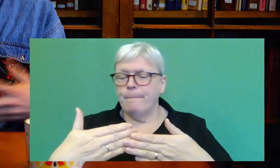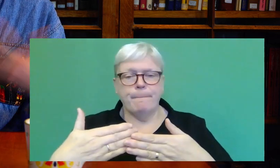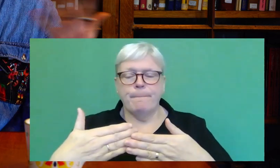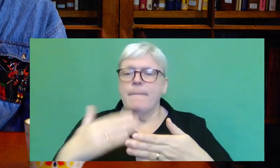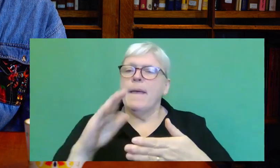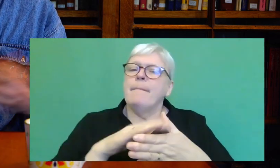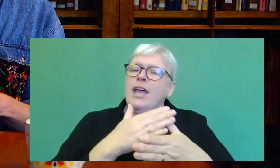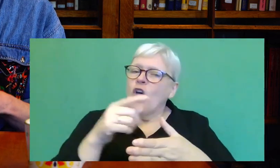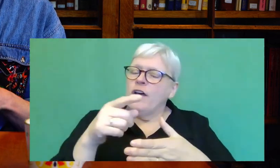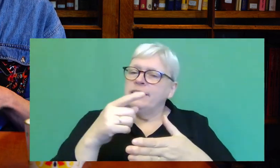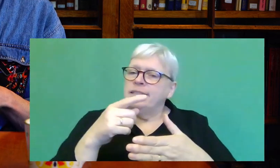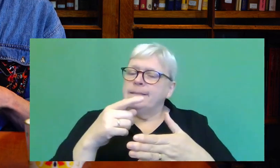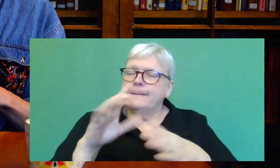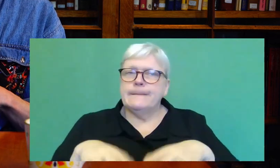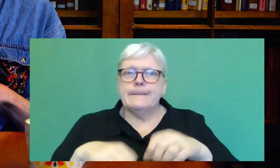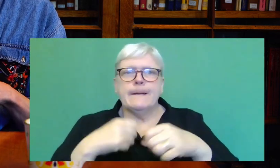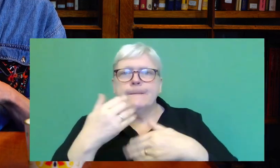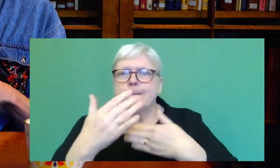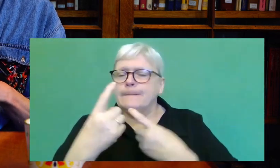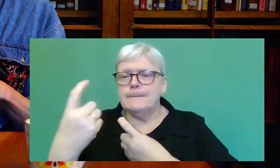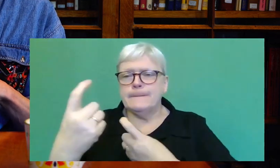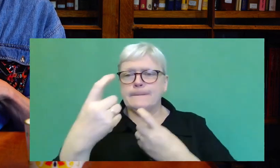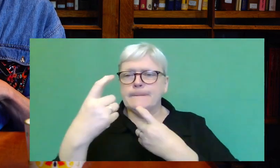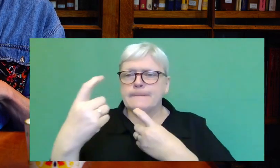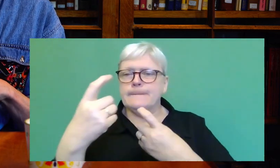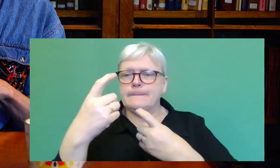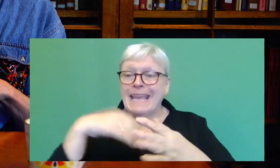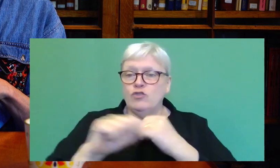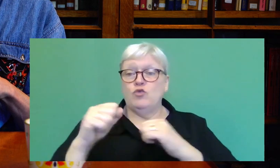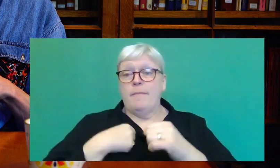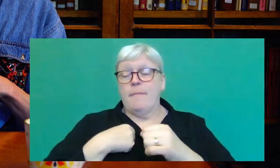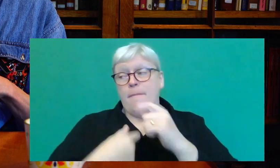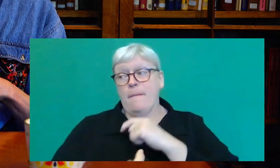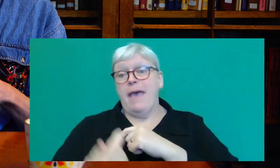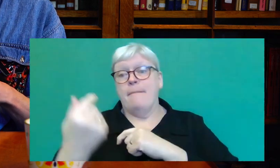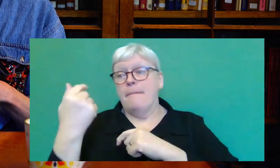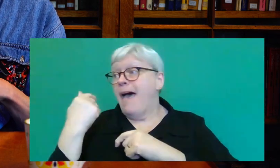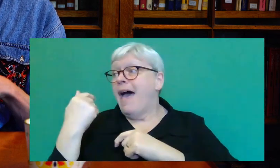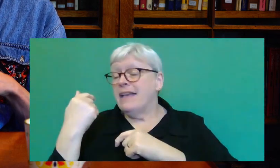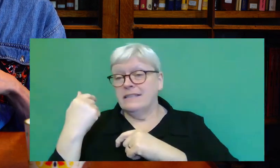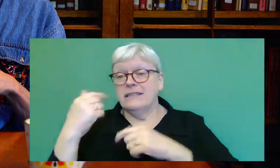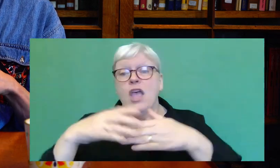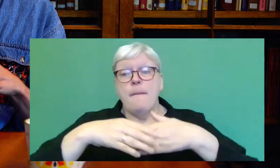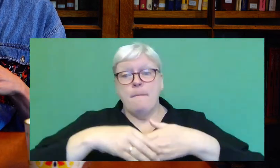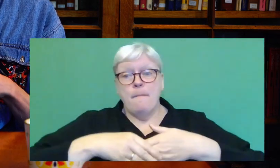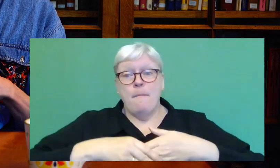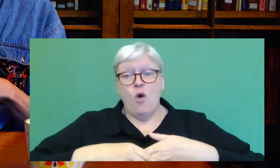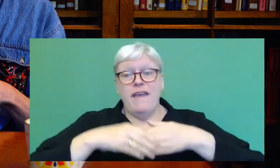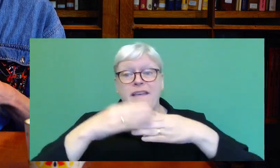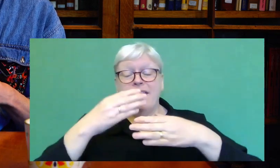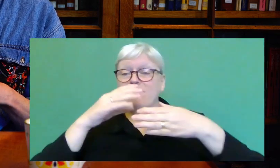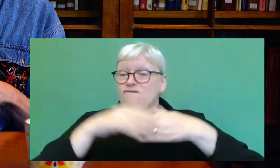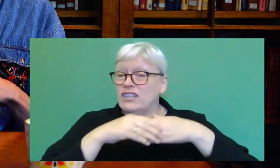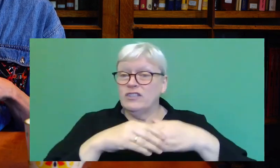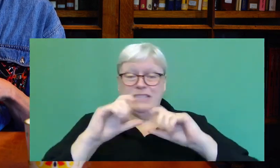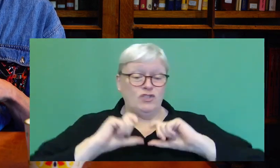off this whole scavenge into my own past, into these boyhood friendships, I just continued that narrative, and yeah, I